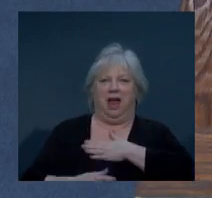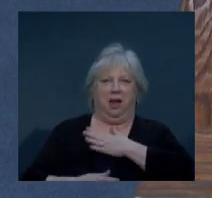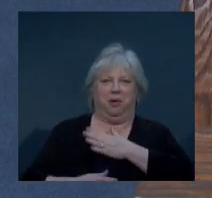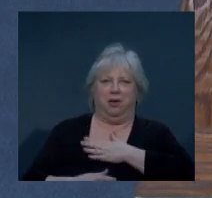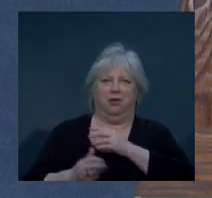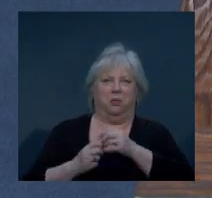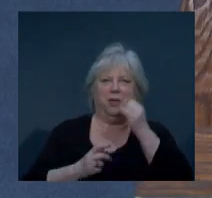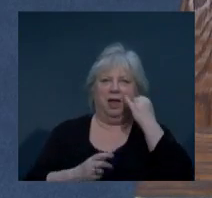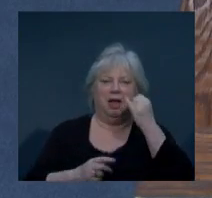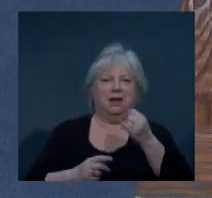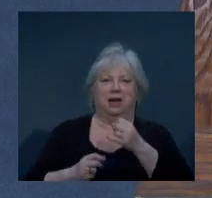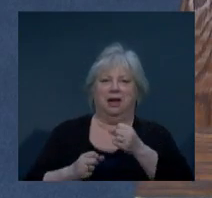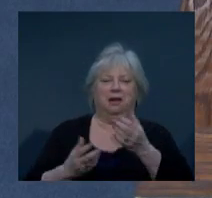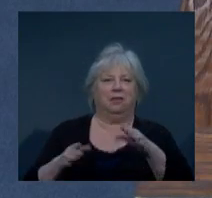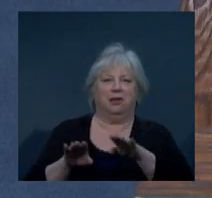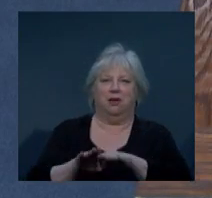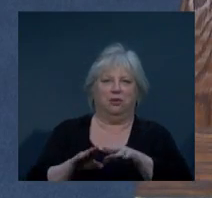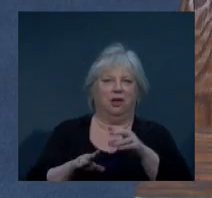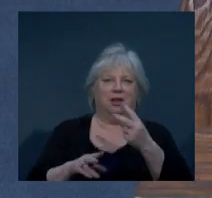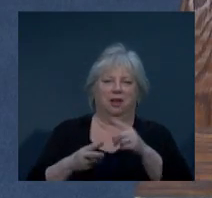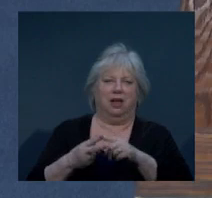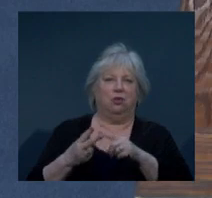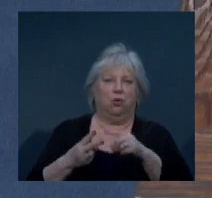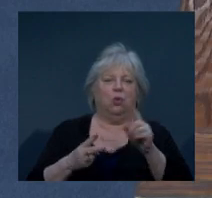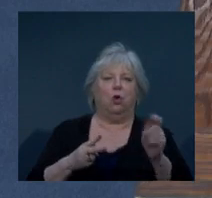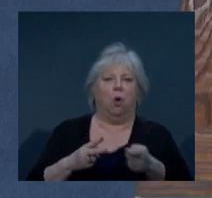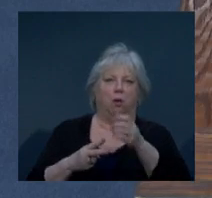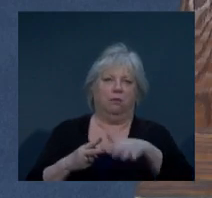with the idea of getting rid of these 2 golf courses.